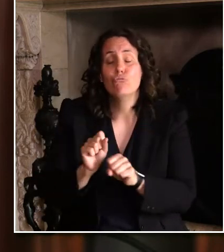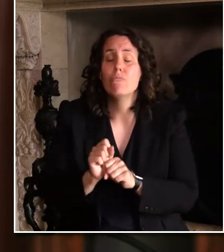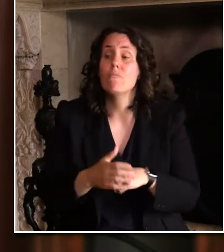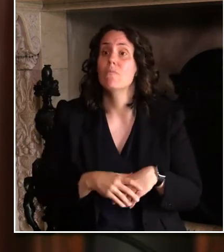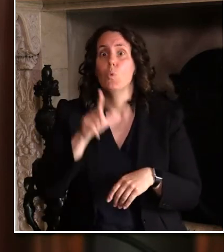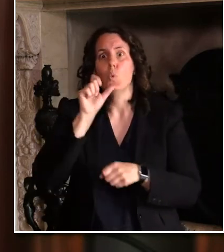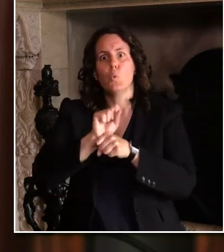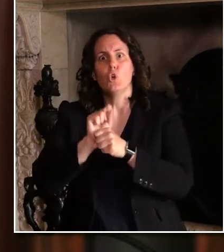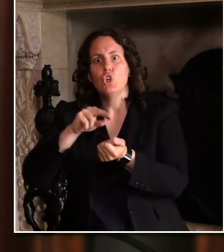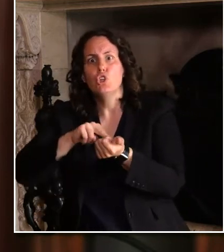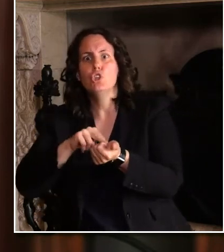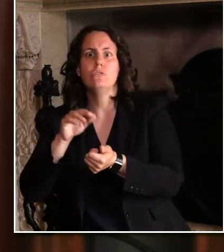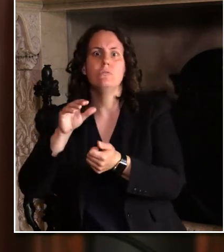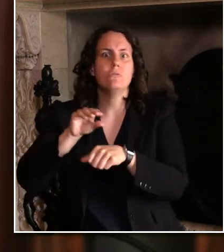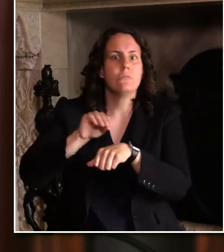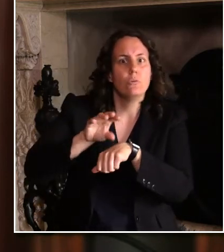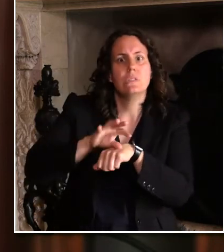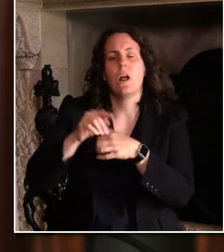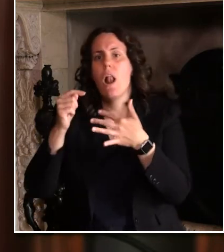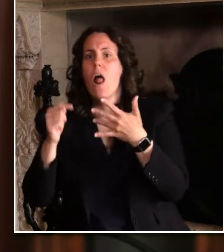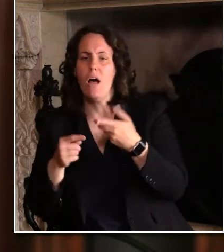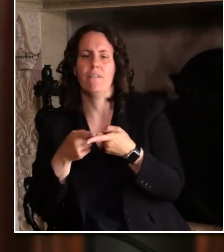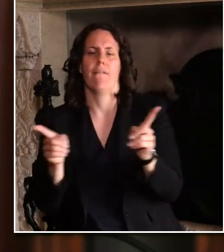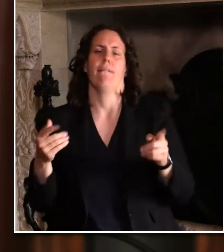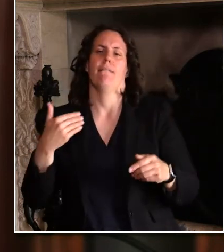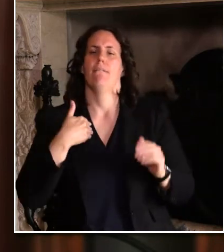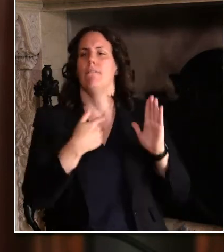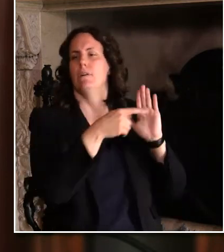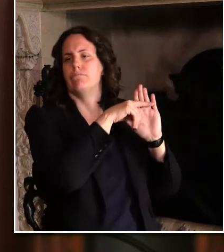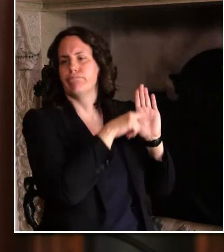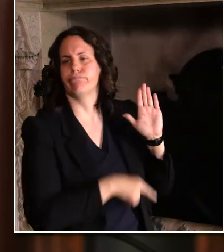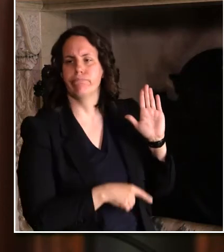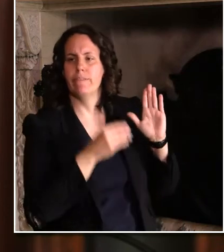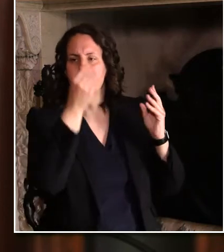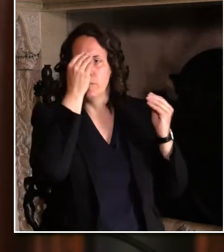resources because you're worried about a friend or family member, please visit